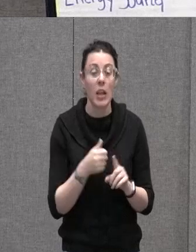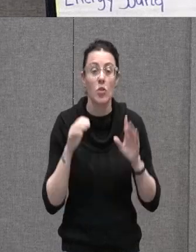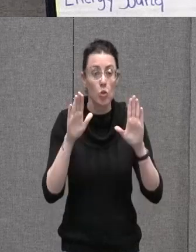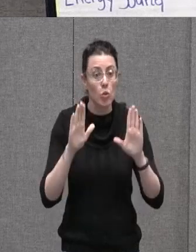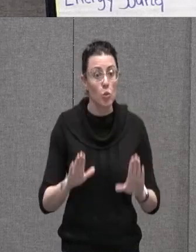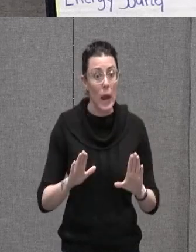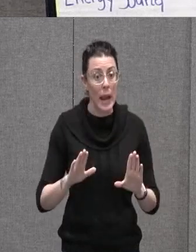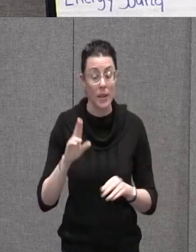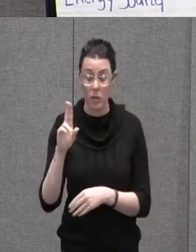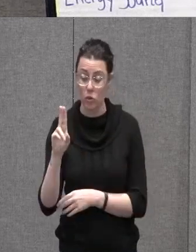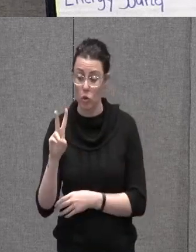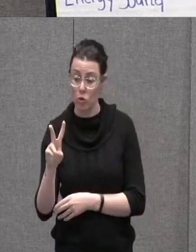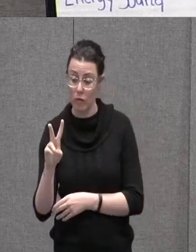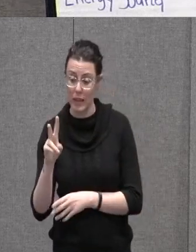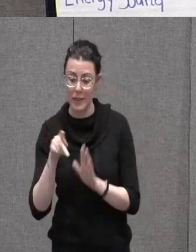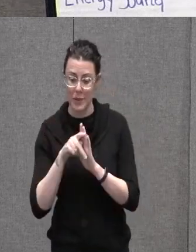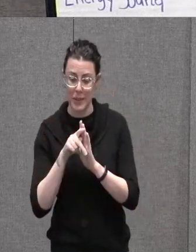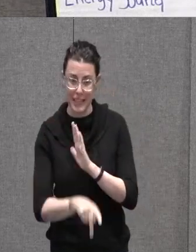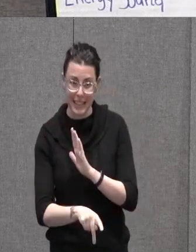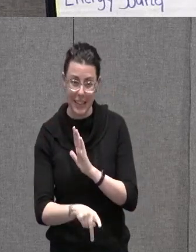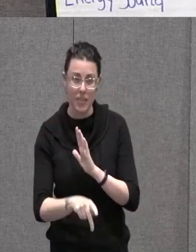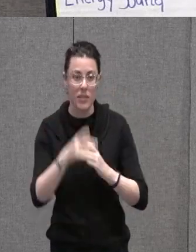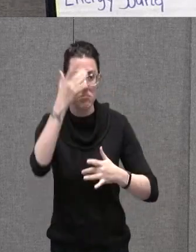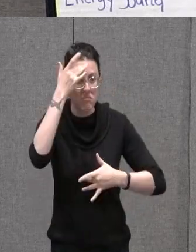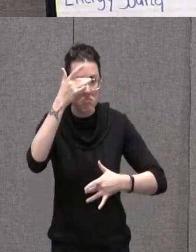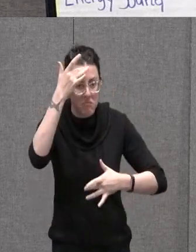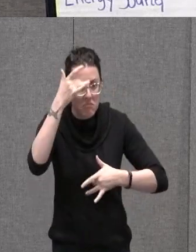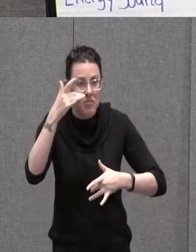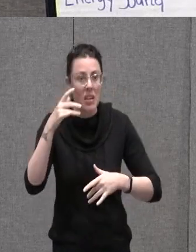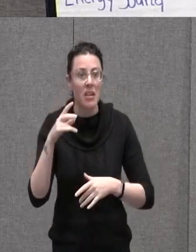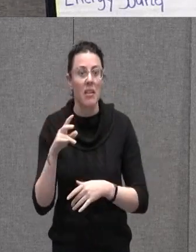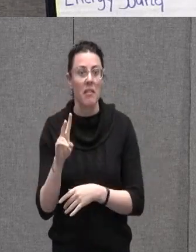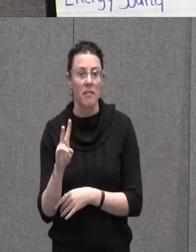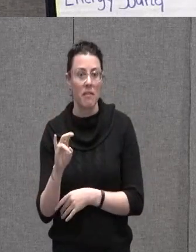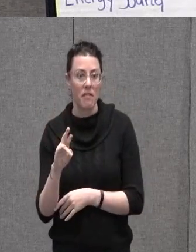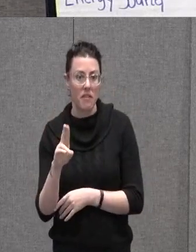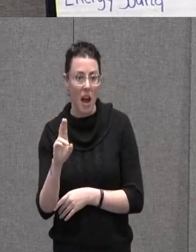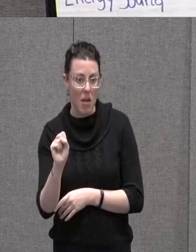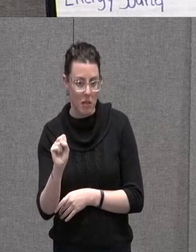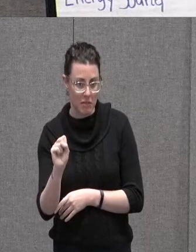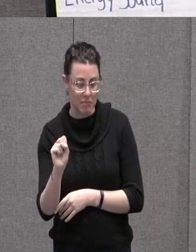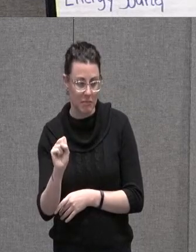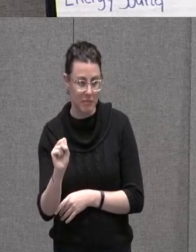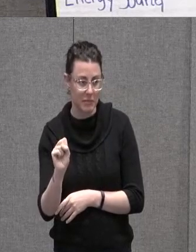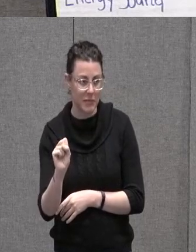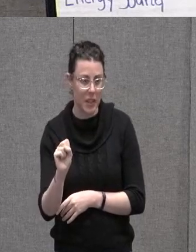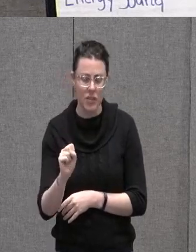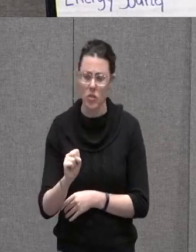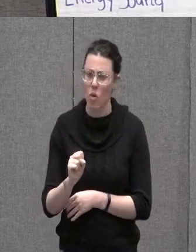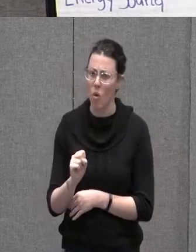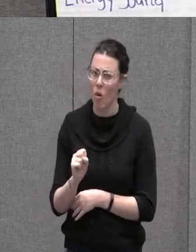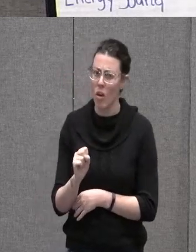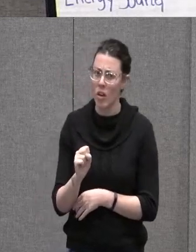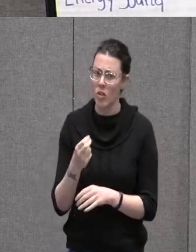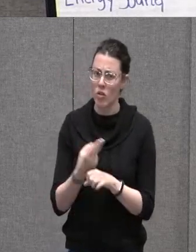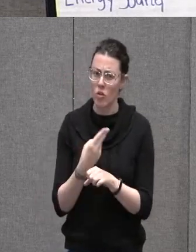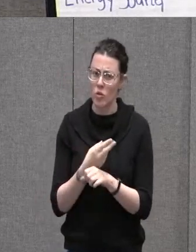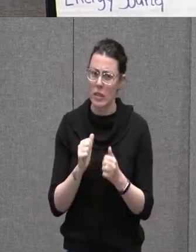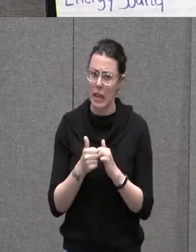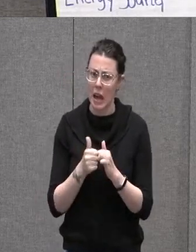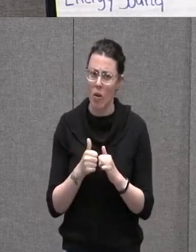viruses. So I wonder how they're using this robot. So this new robot is being